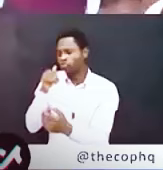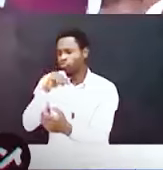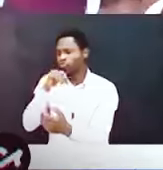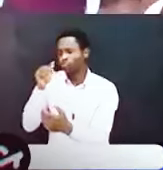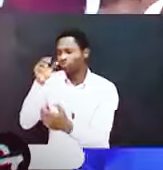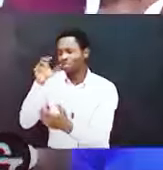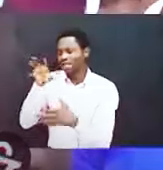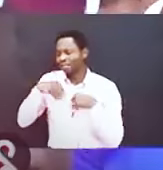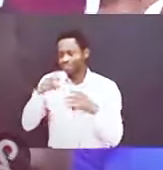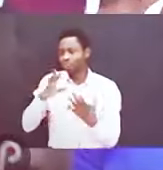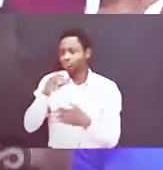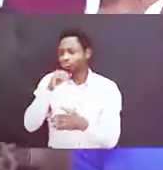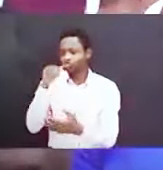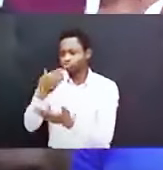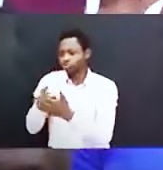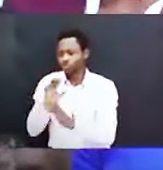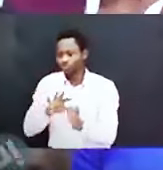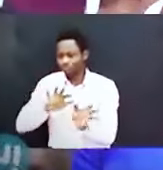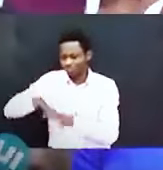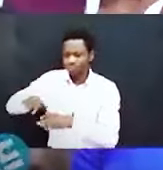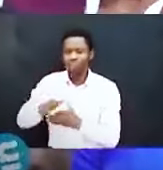manage that one, avoid it.